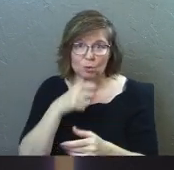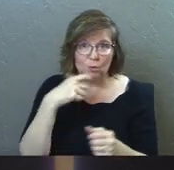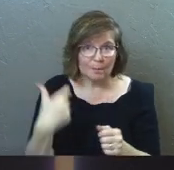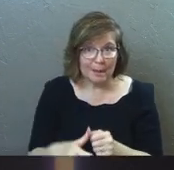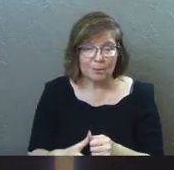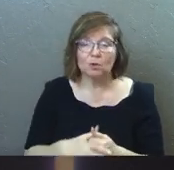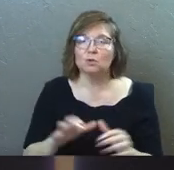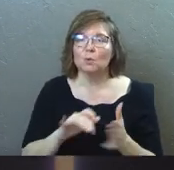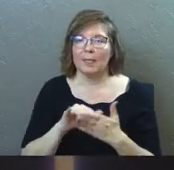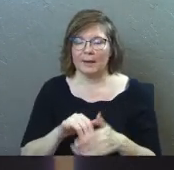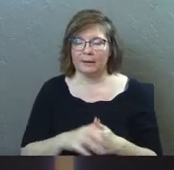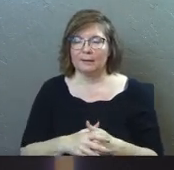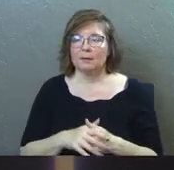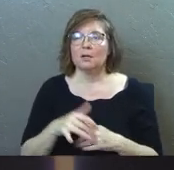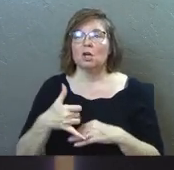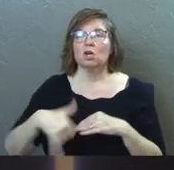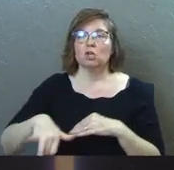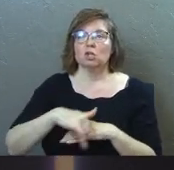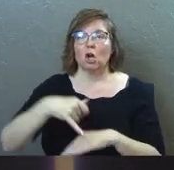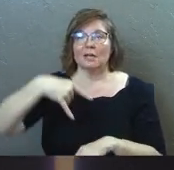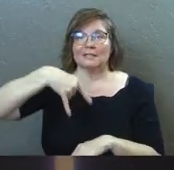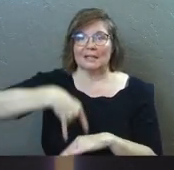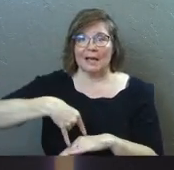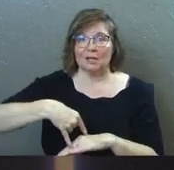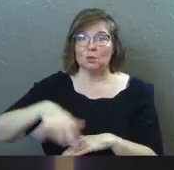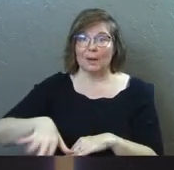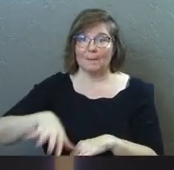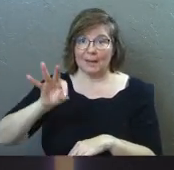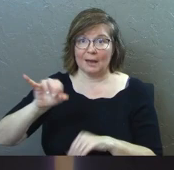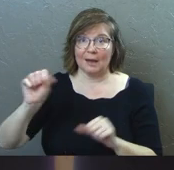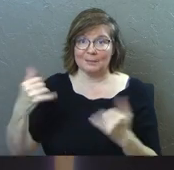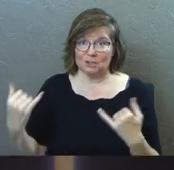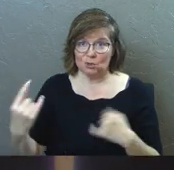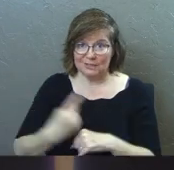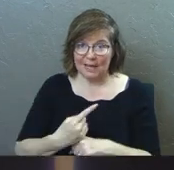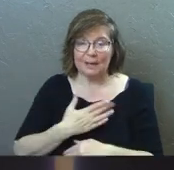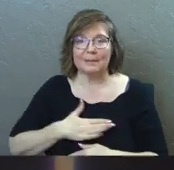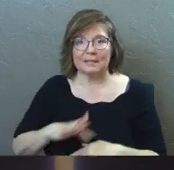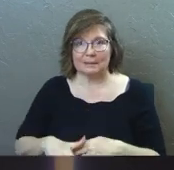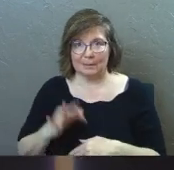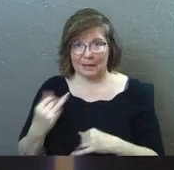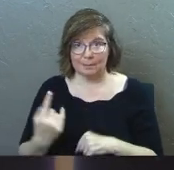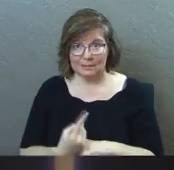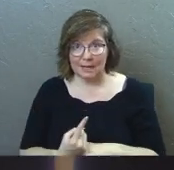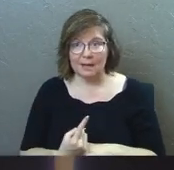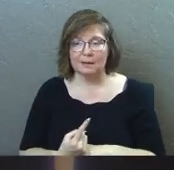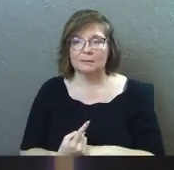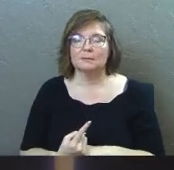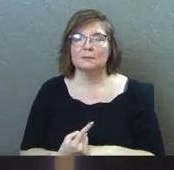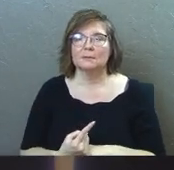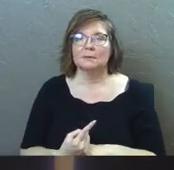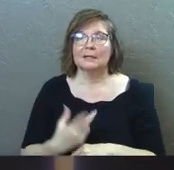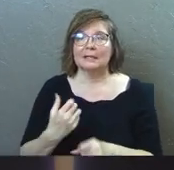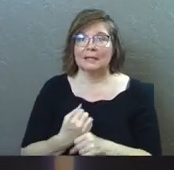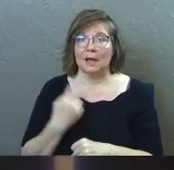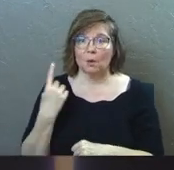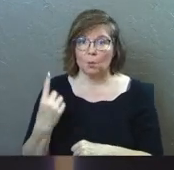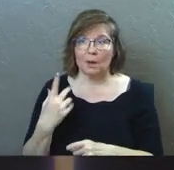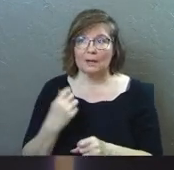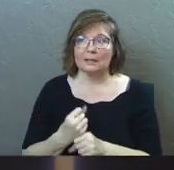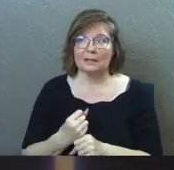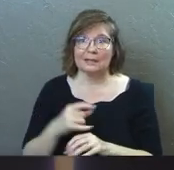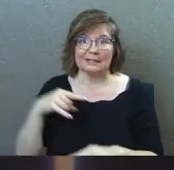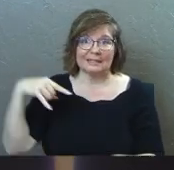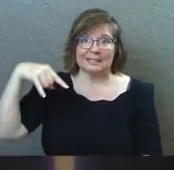you to remember, do that. Yard signs, you can pick those up today. Please pick them up today. Get one. Get